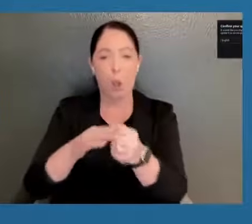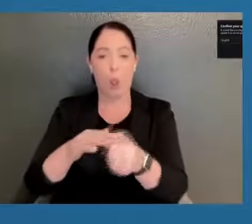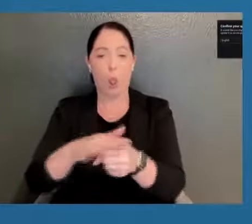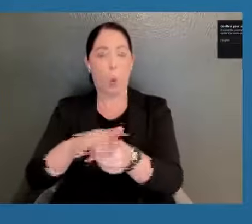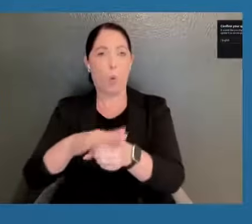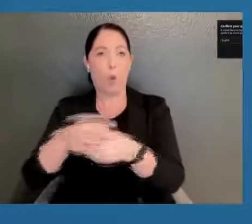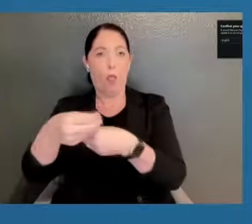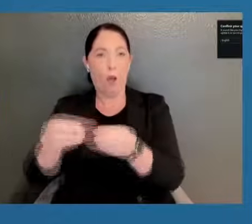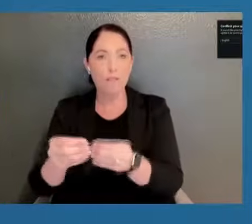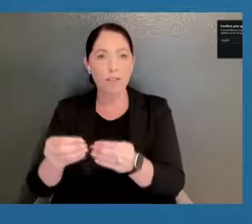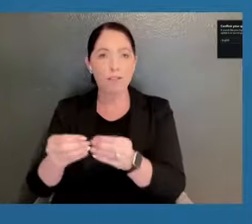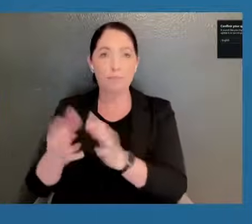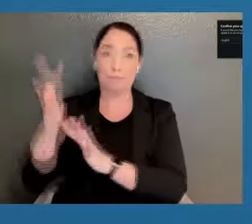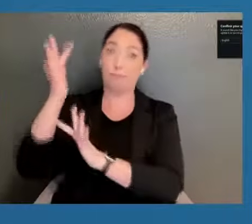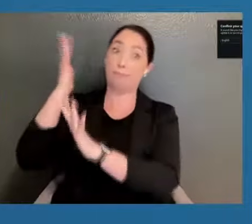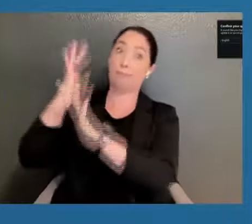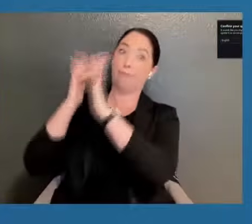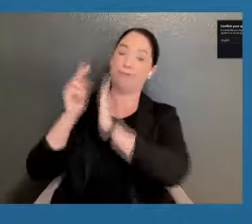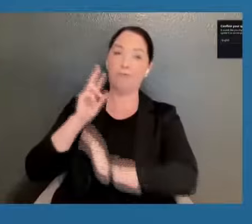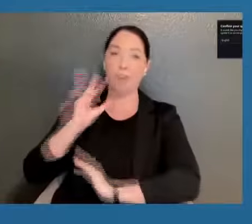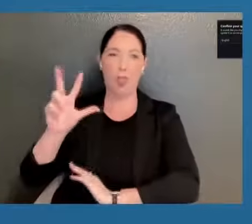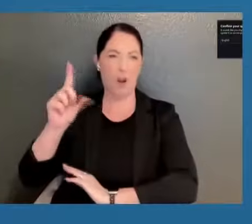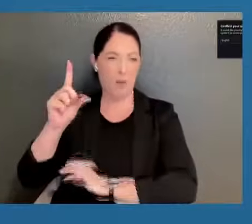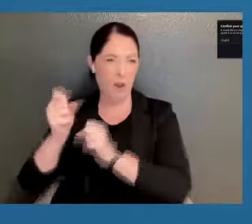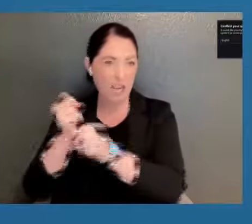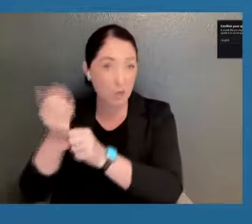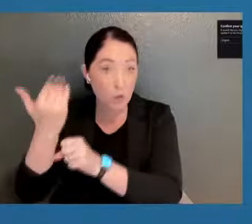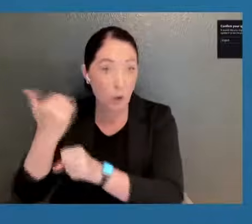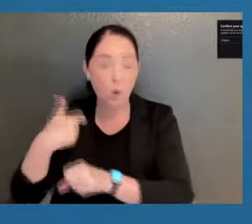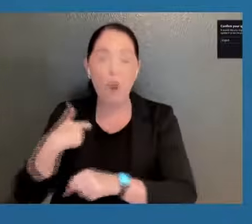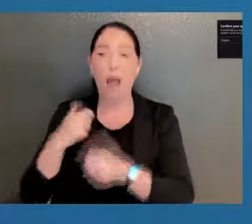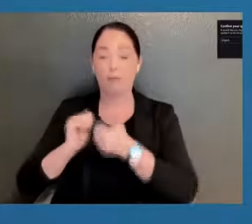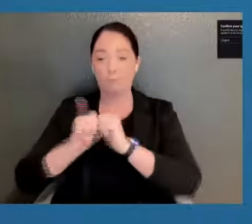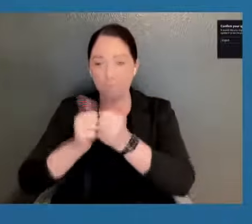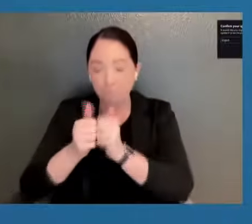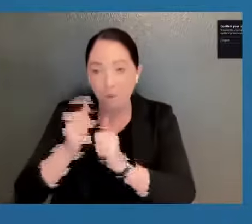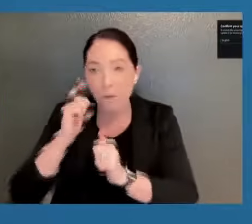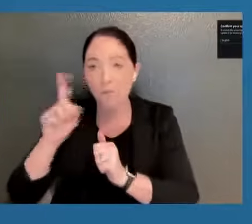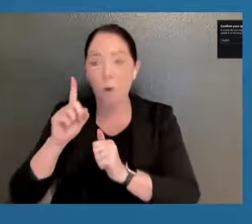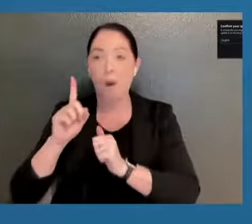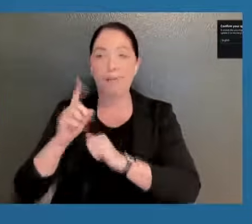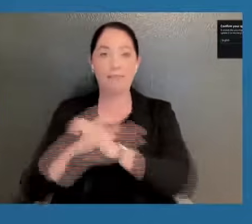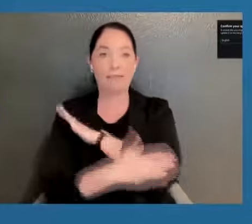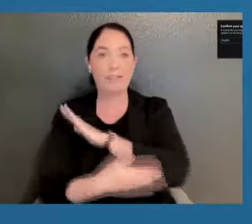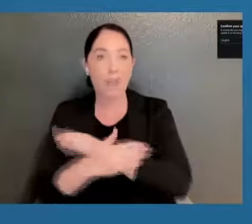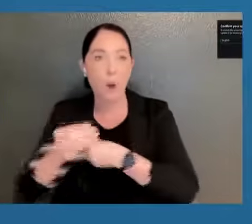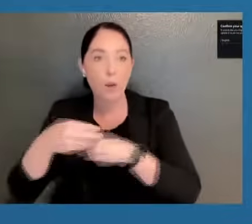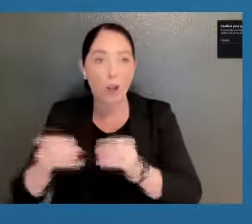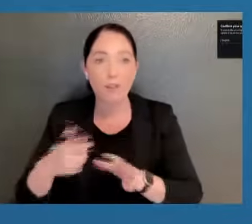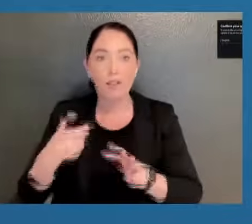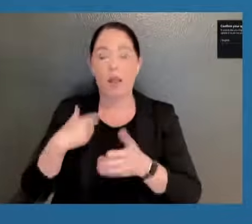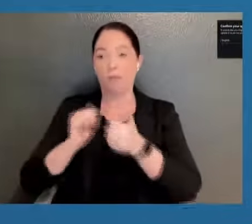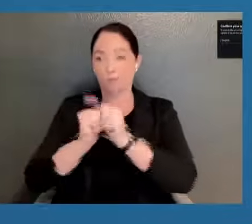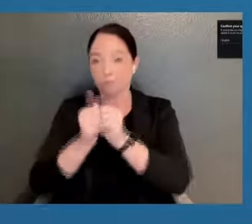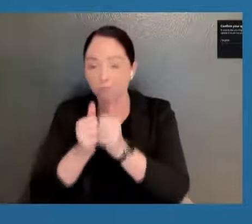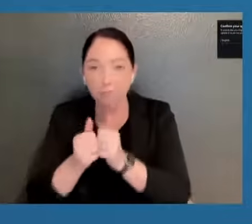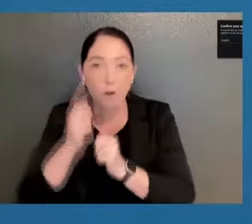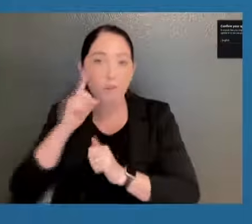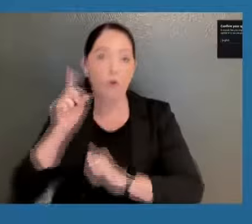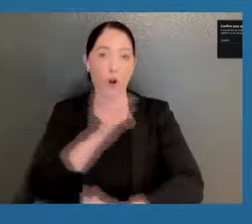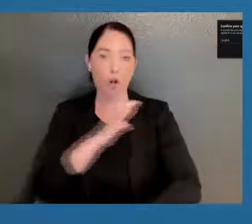ago. This is where I ran for county office. This is where I ran for Congress, lieutenant